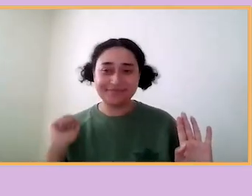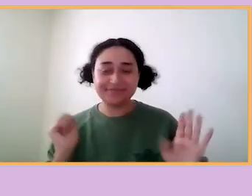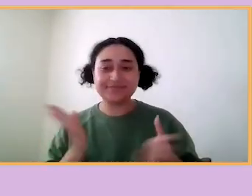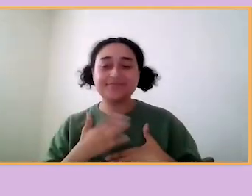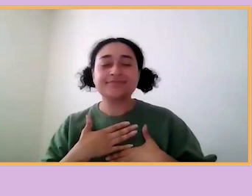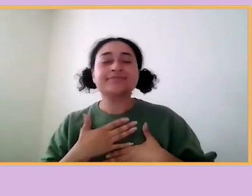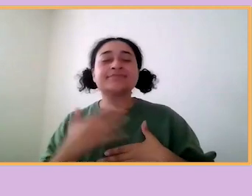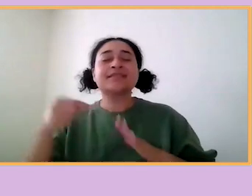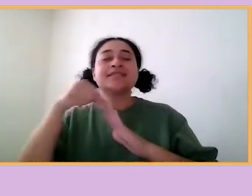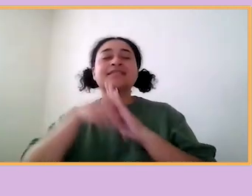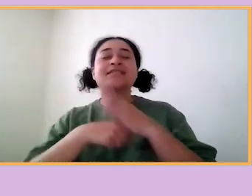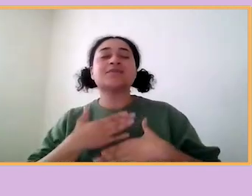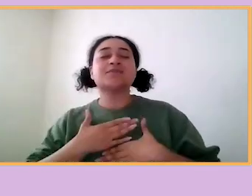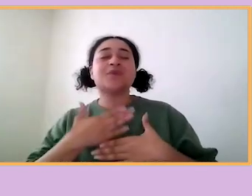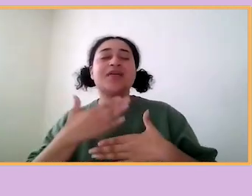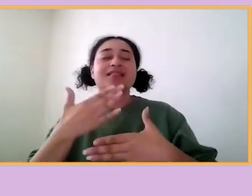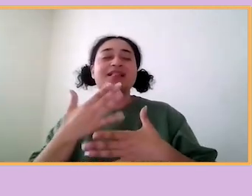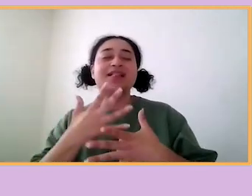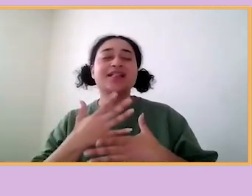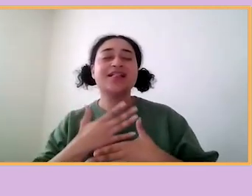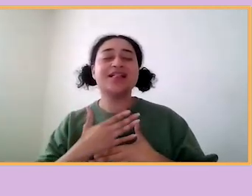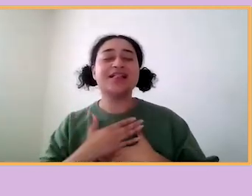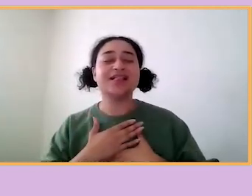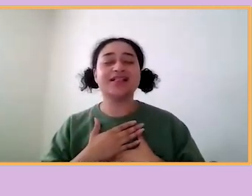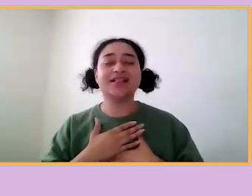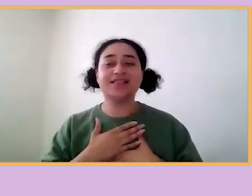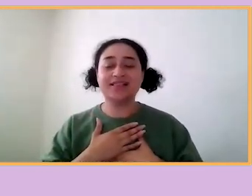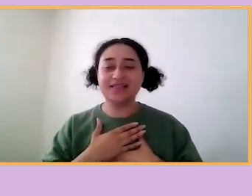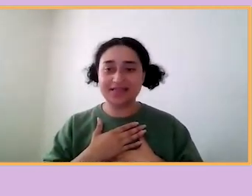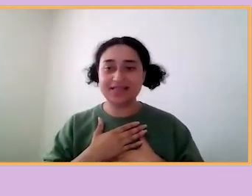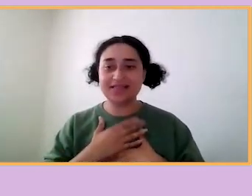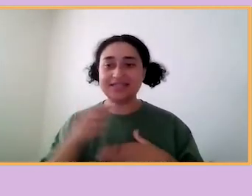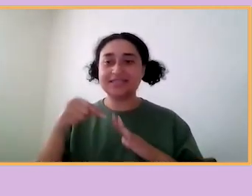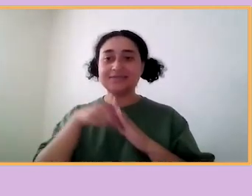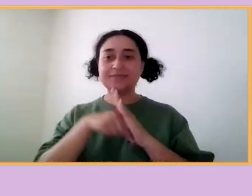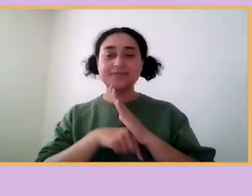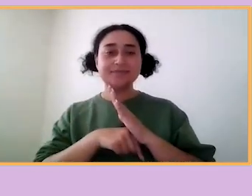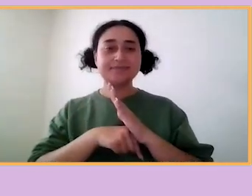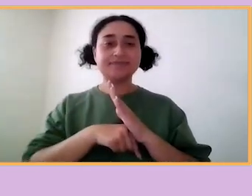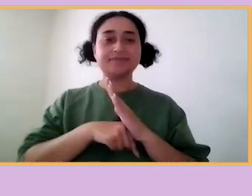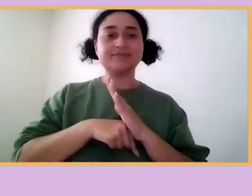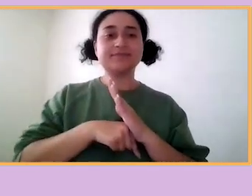let's take a deep breath together. Find our way fully here. Take a deep inhale in